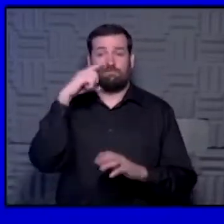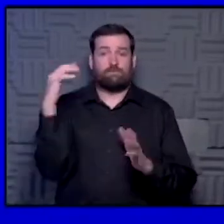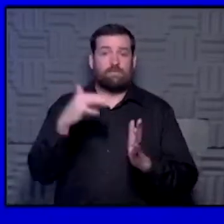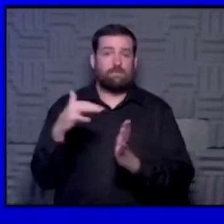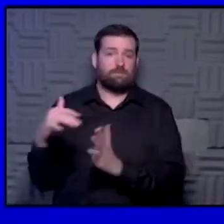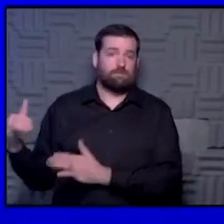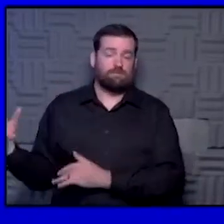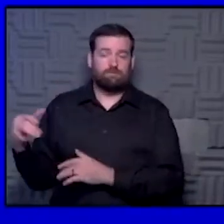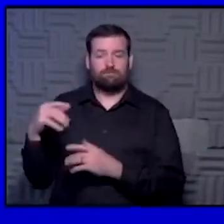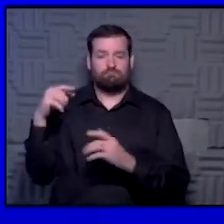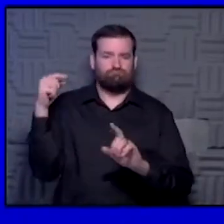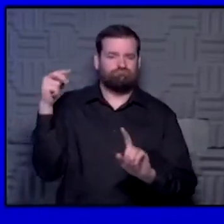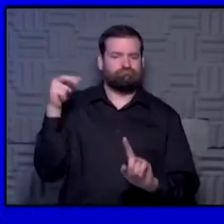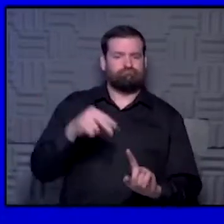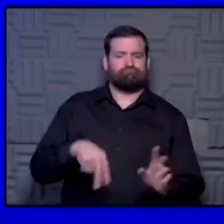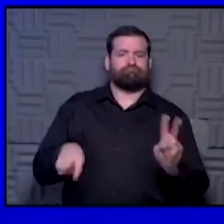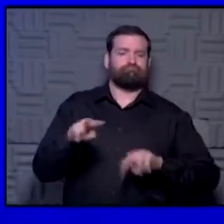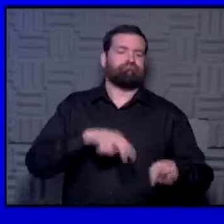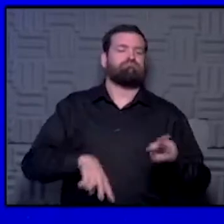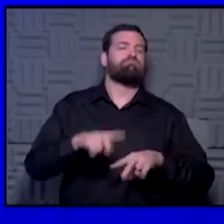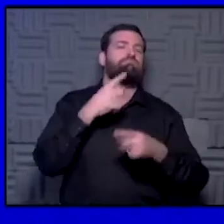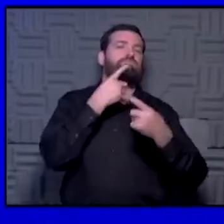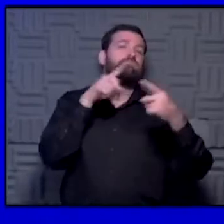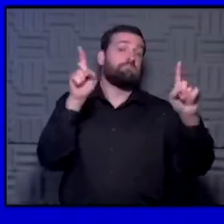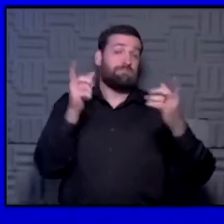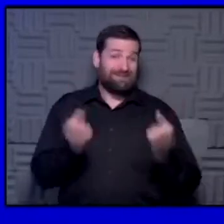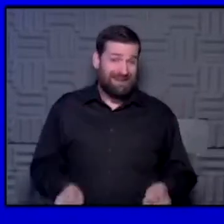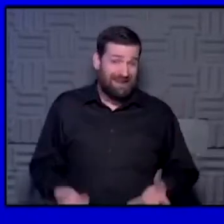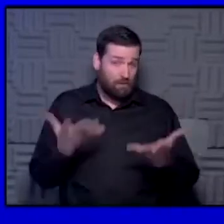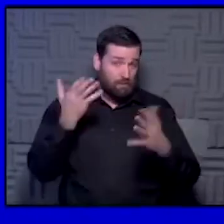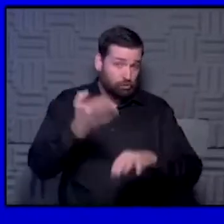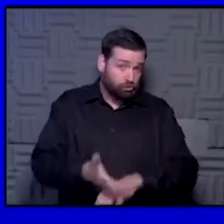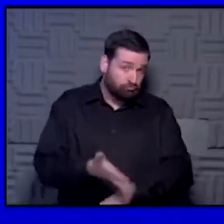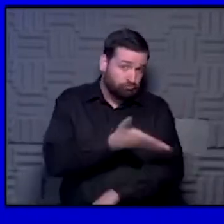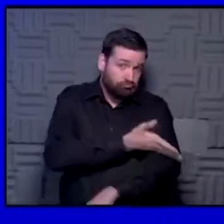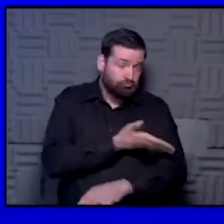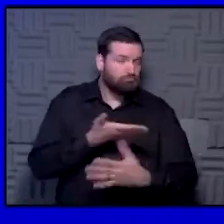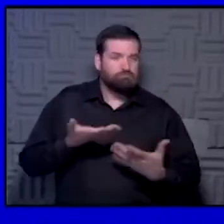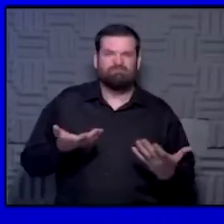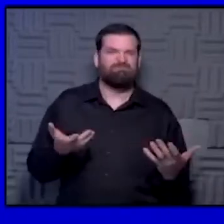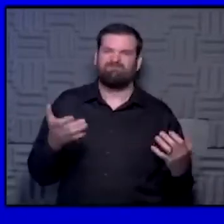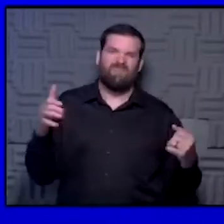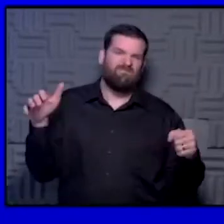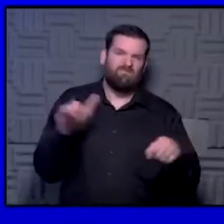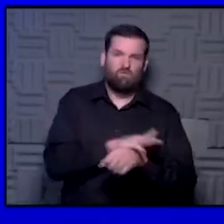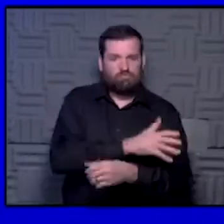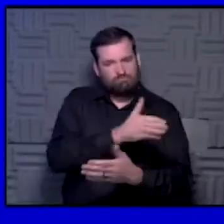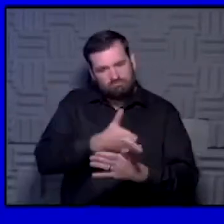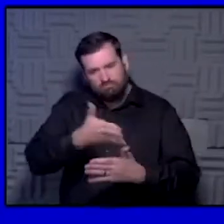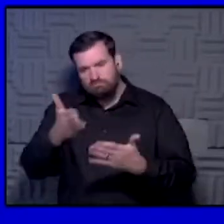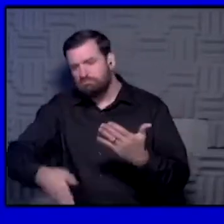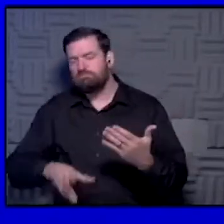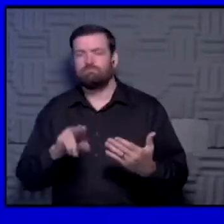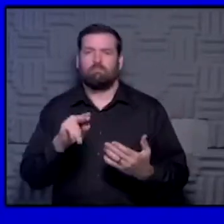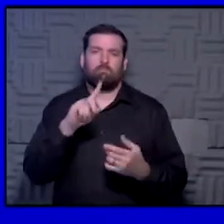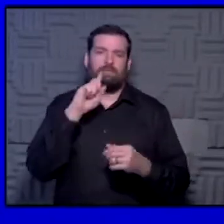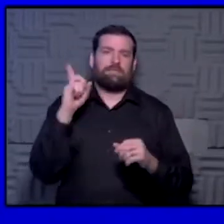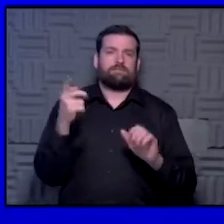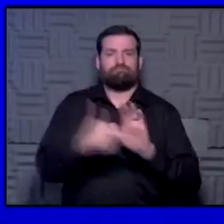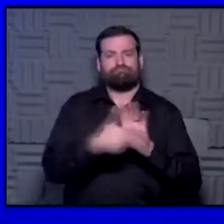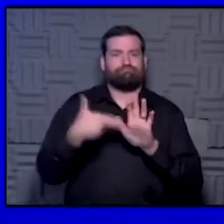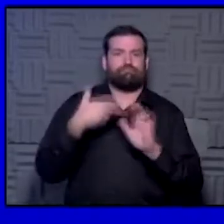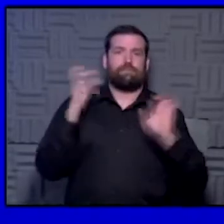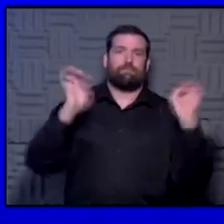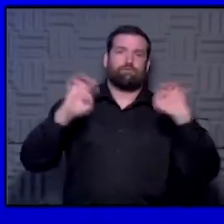at efficacy, meaning how much does it help, again, they weren't able to go to full conclusions because of the emergency use, so the